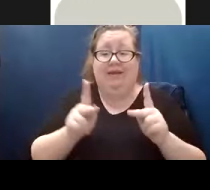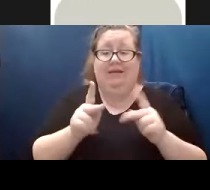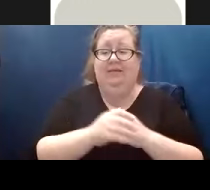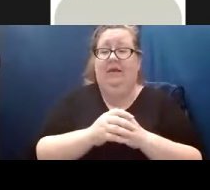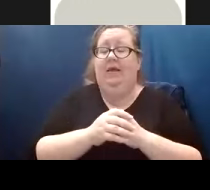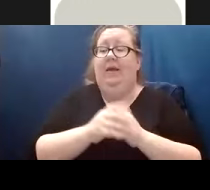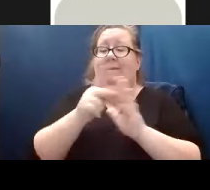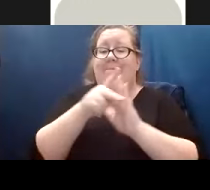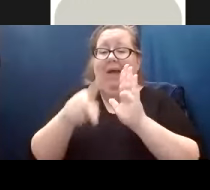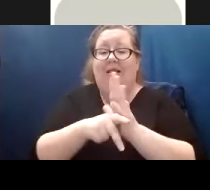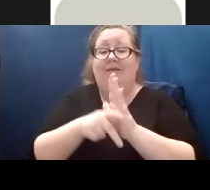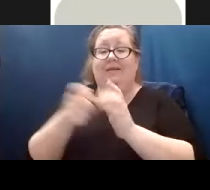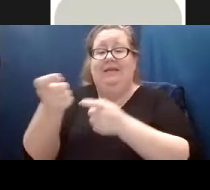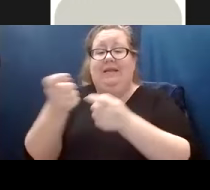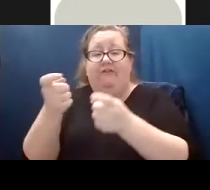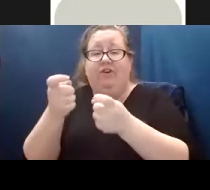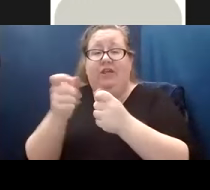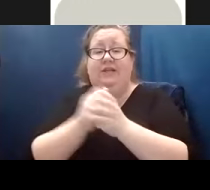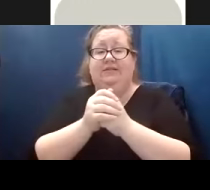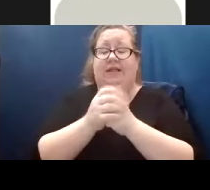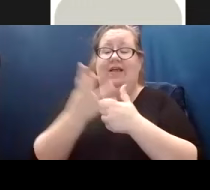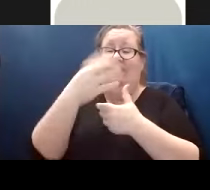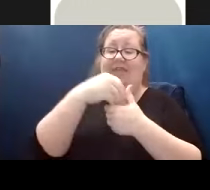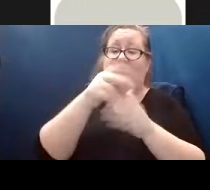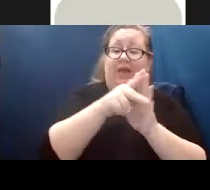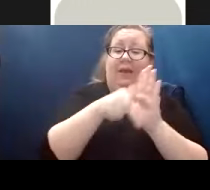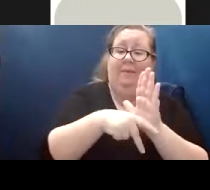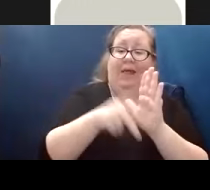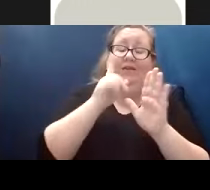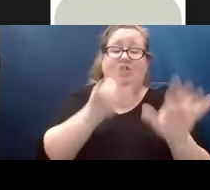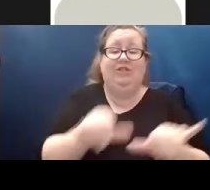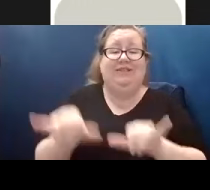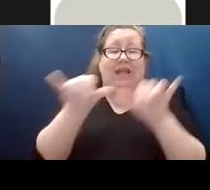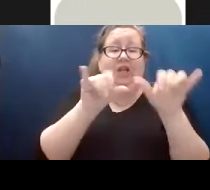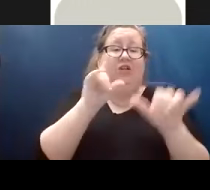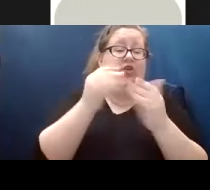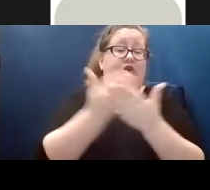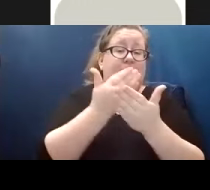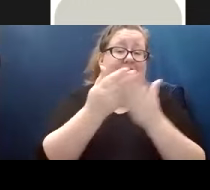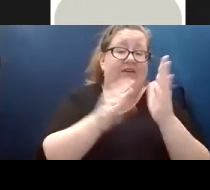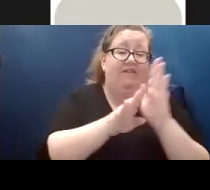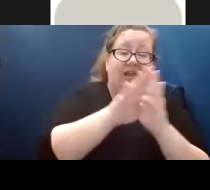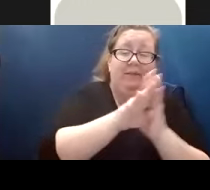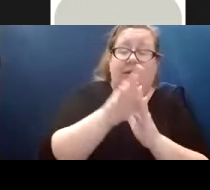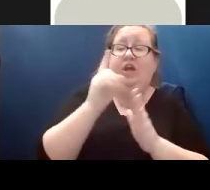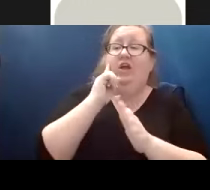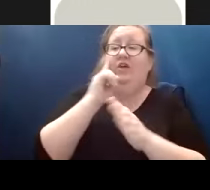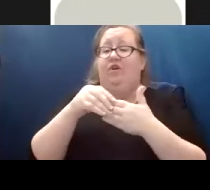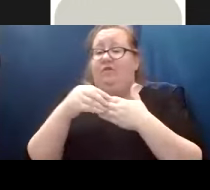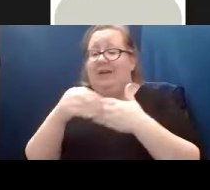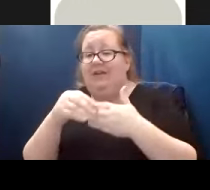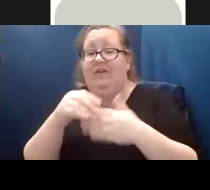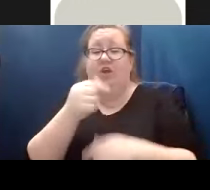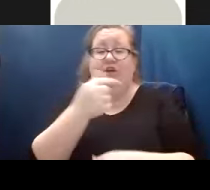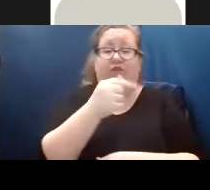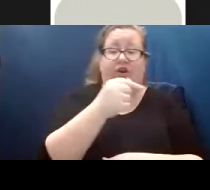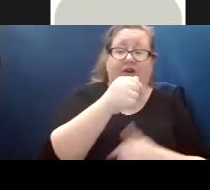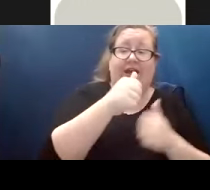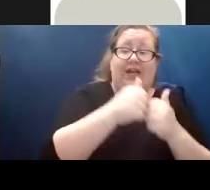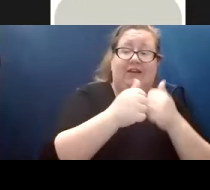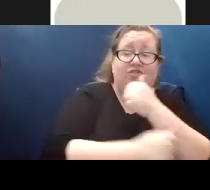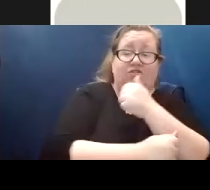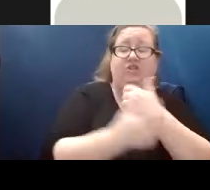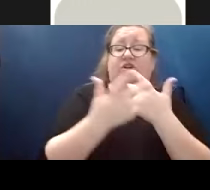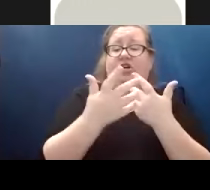of policies that include, standards for new development, for resilience, for green infrastructure, for stormwater